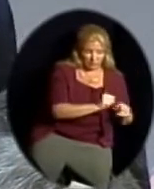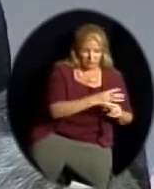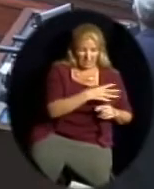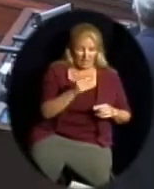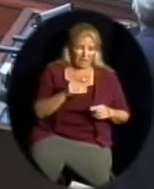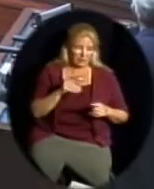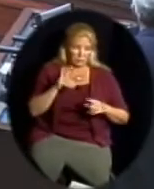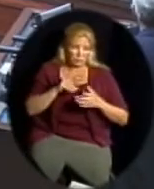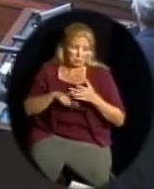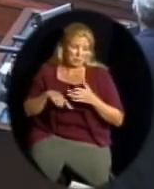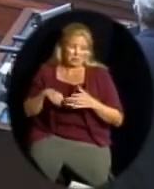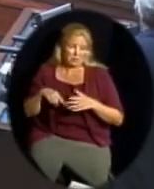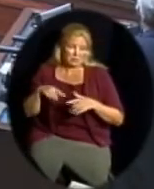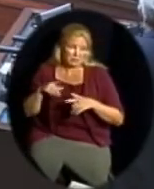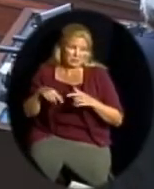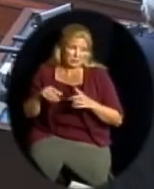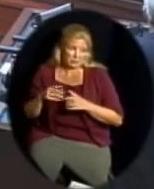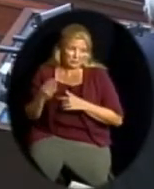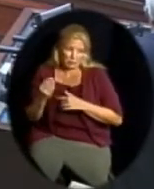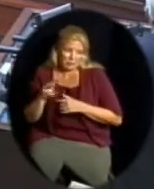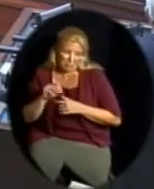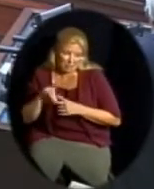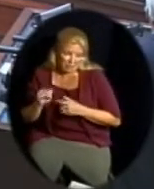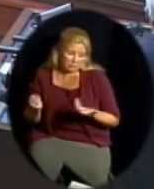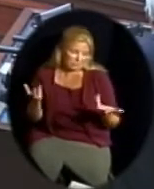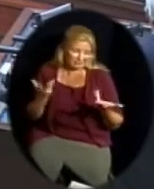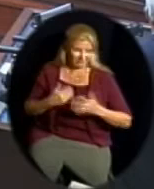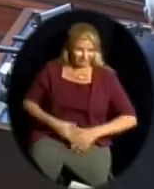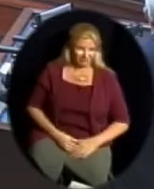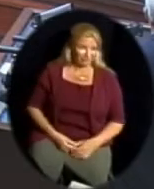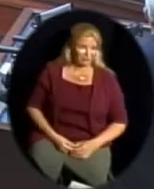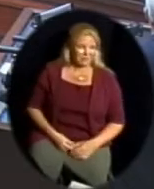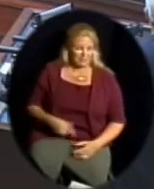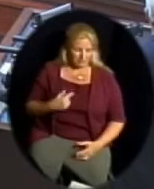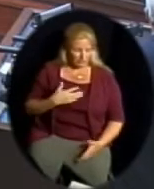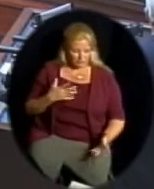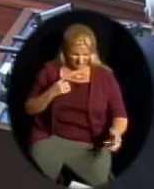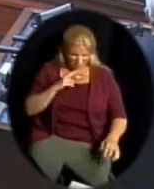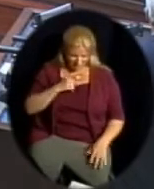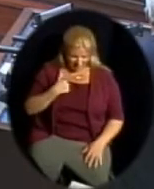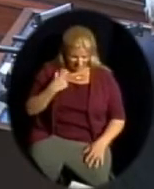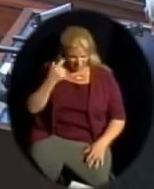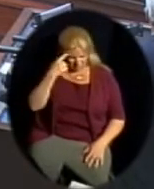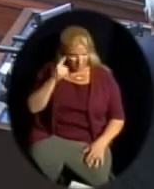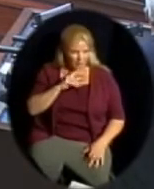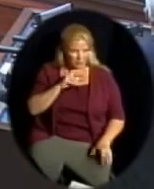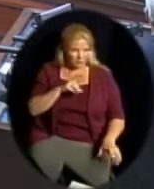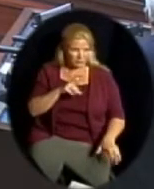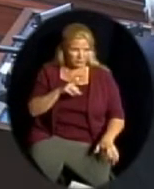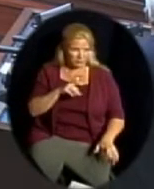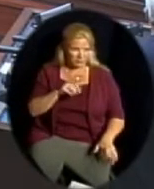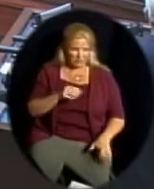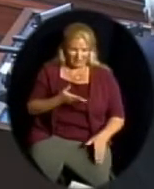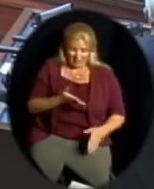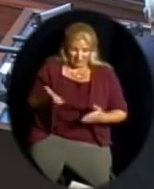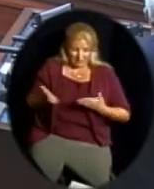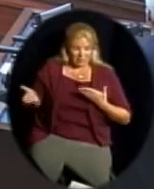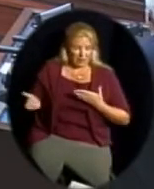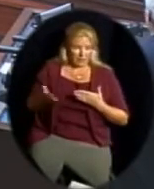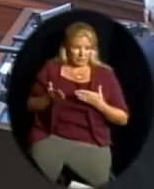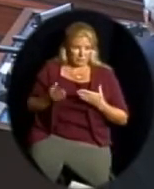are these items that the task force considered, or above and beyond what the task force